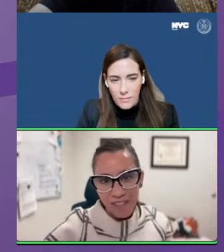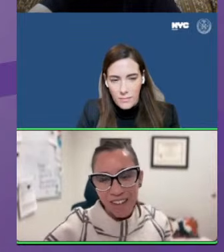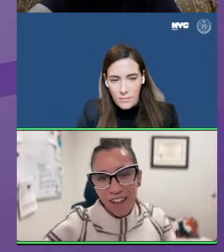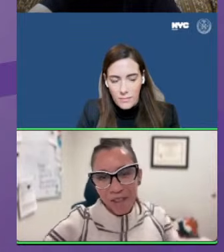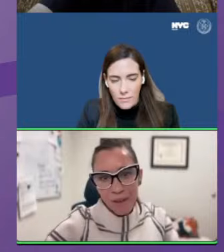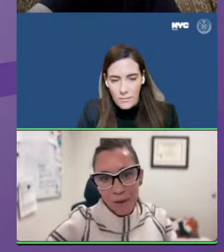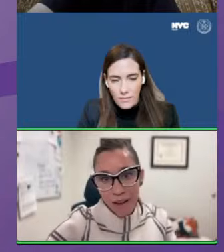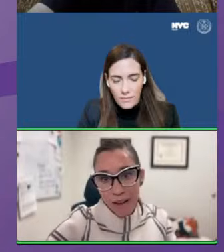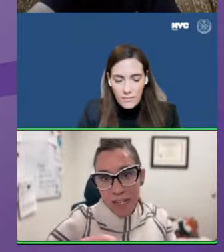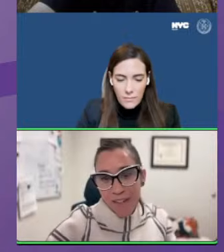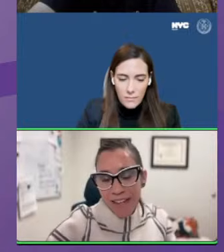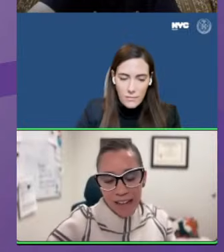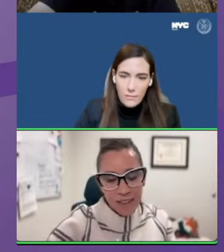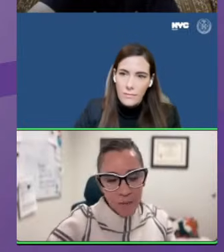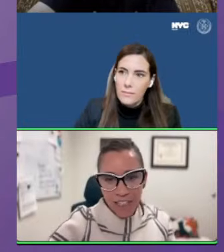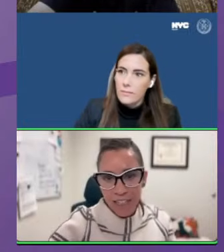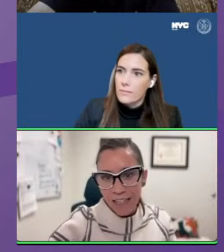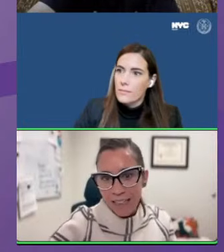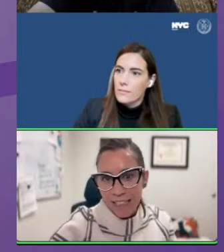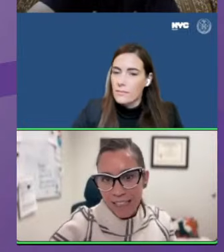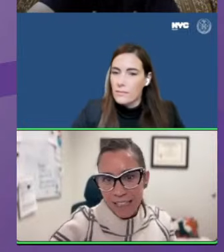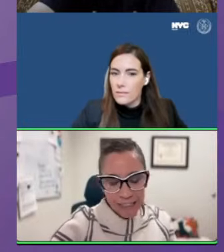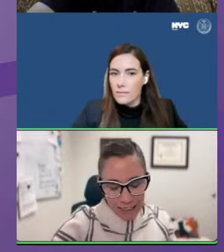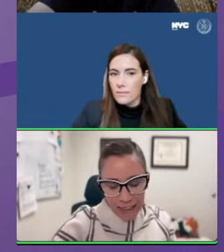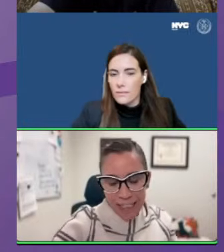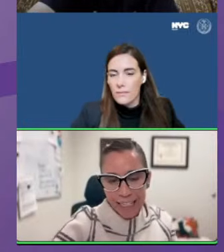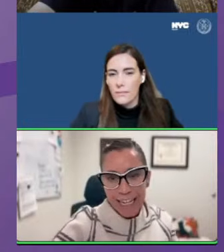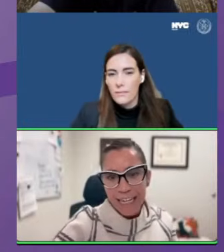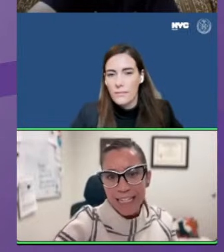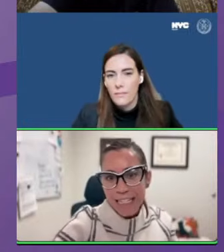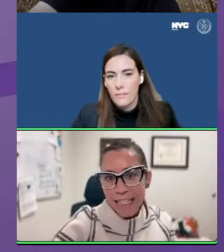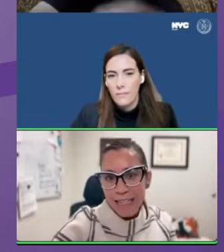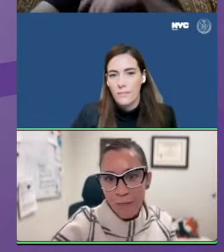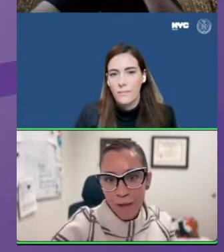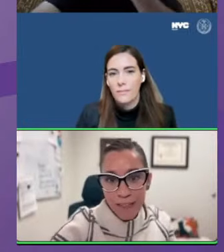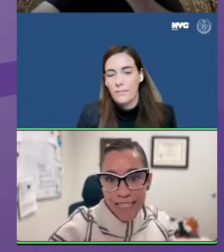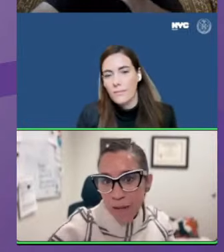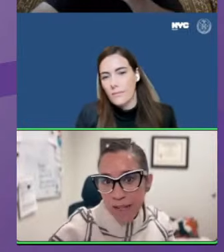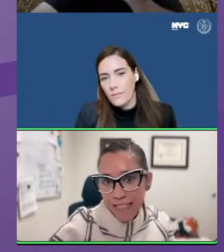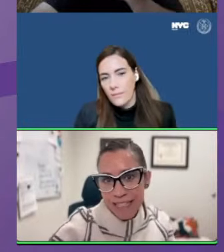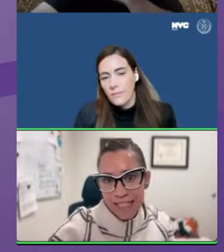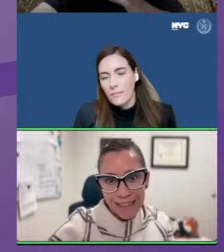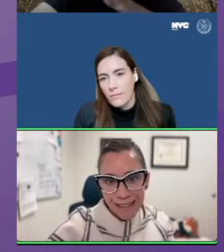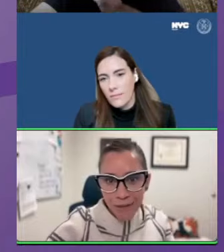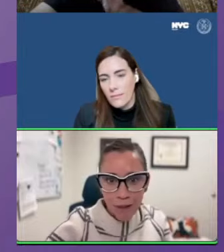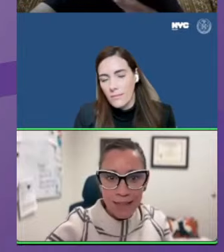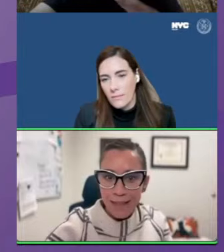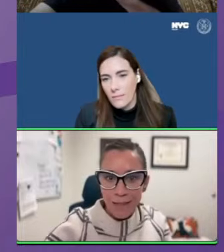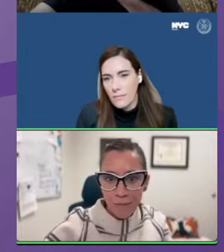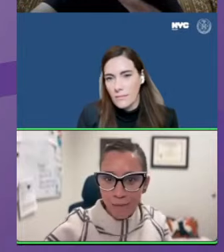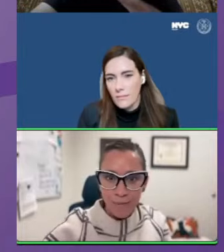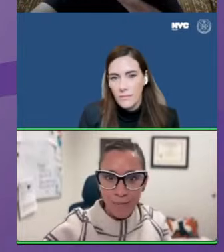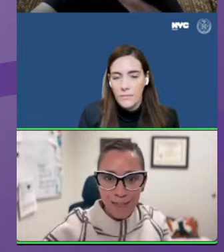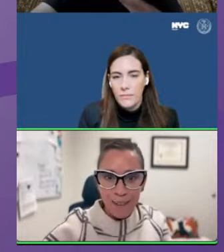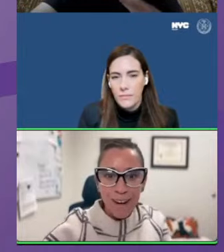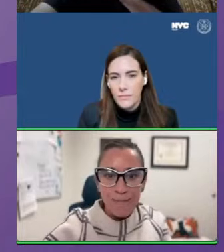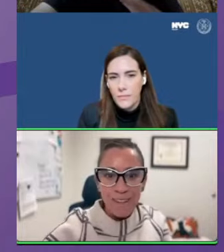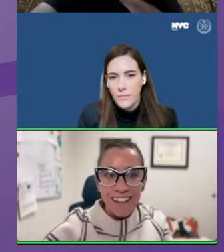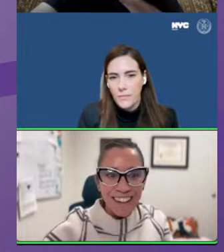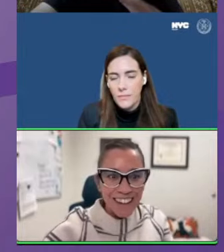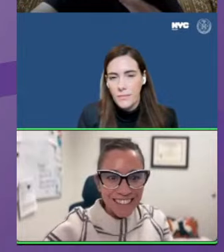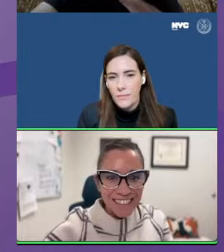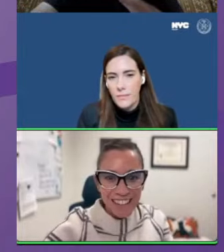do. Even getting the patient in the clinic and assessing them with a 10-minute stand test. All it takes is a blood pressure